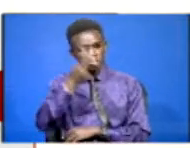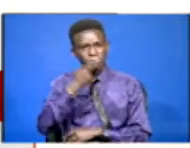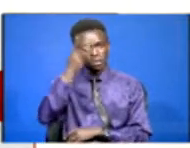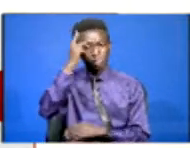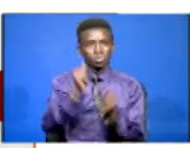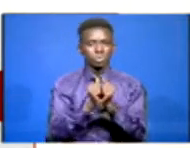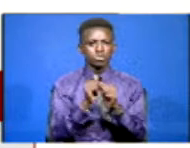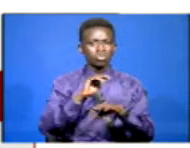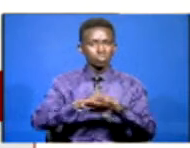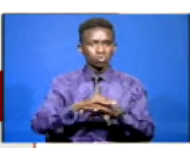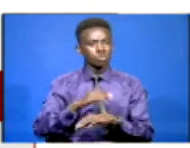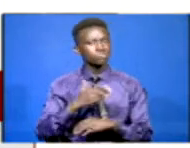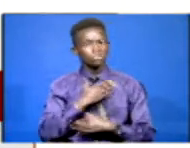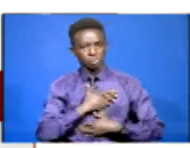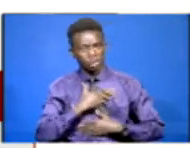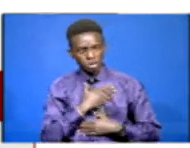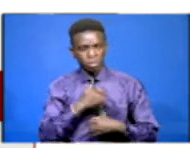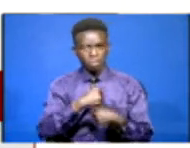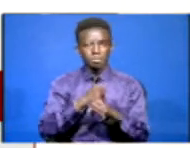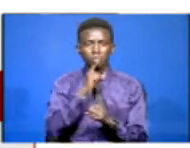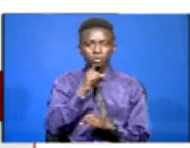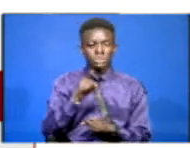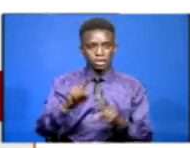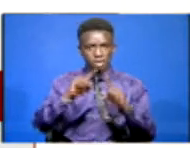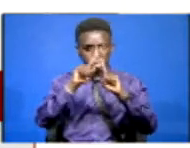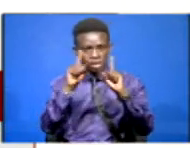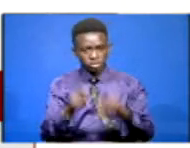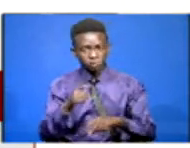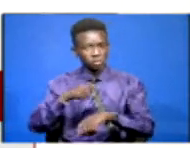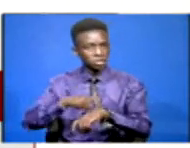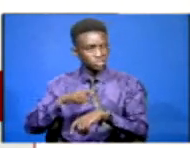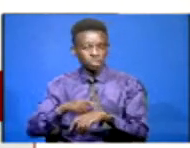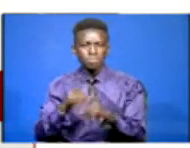assist us in making this examination season peaceful for the candidates.